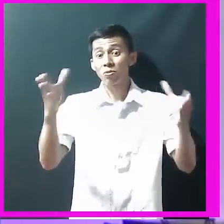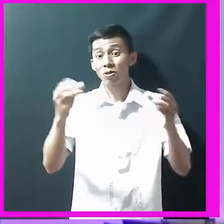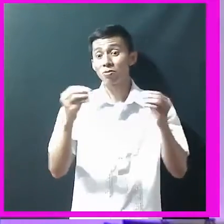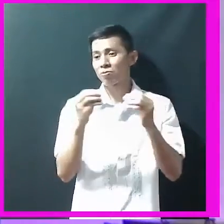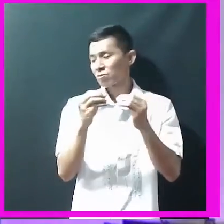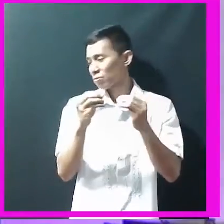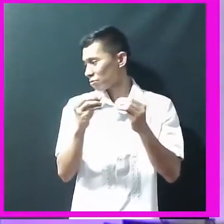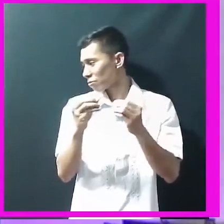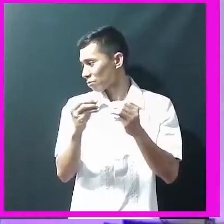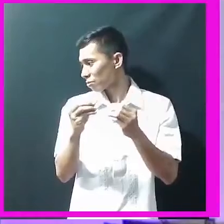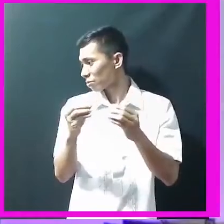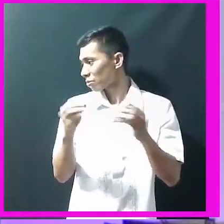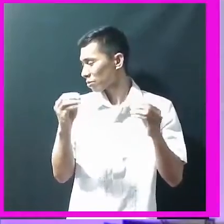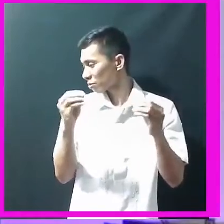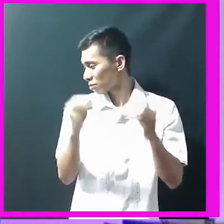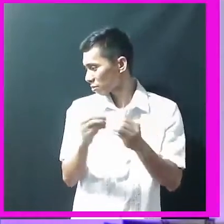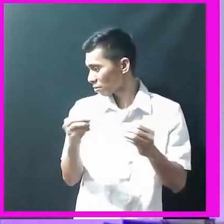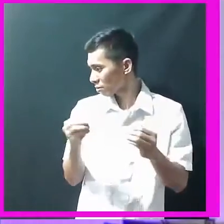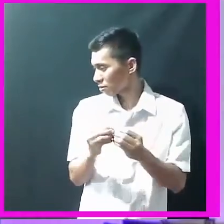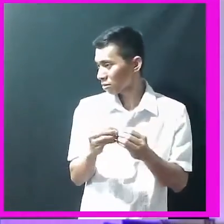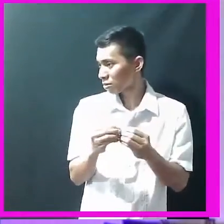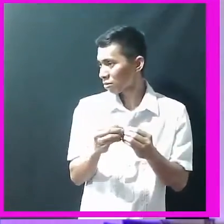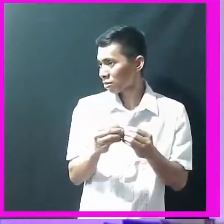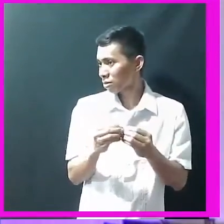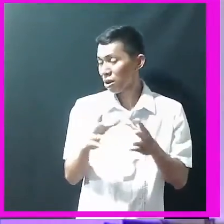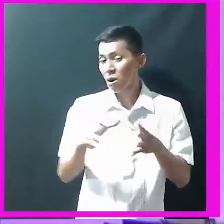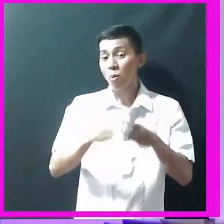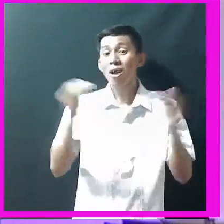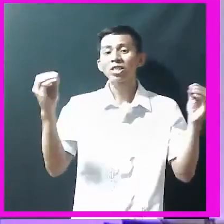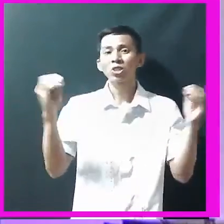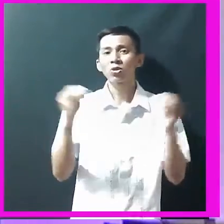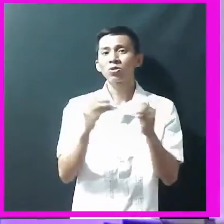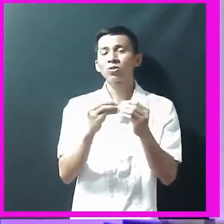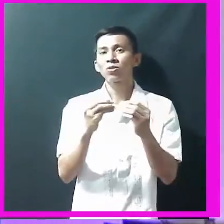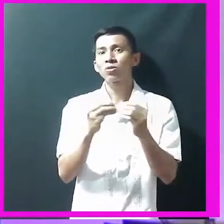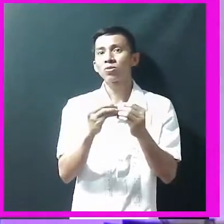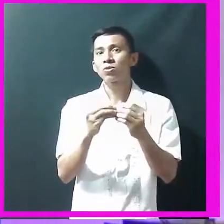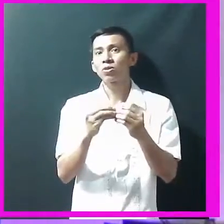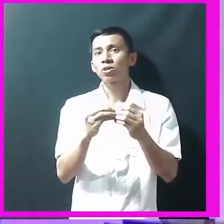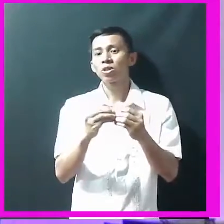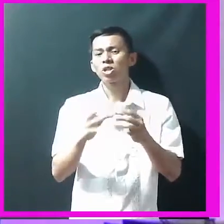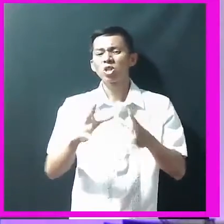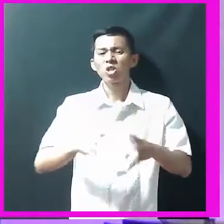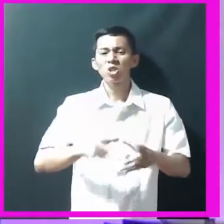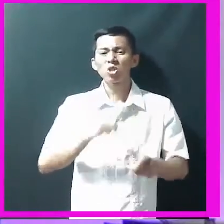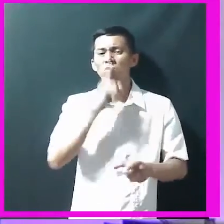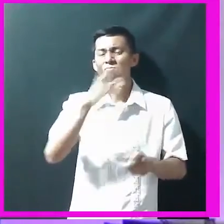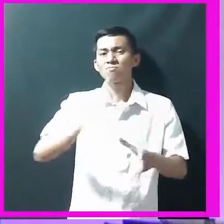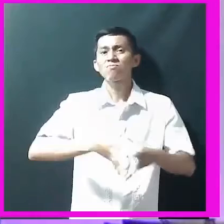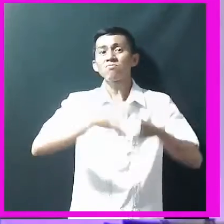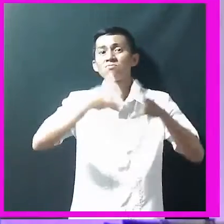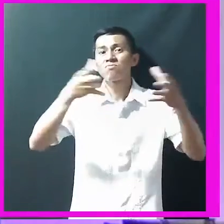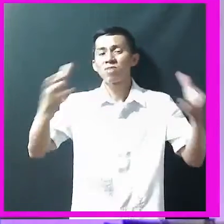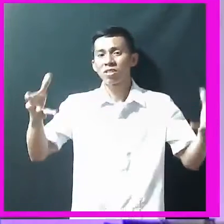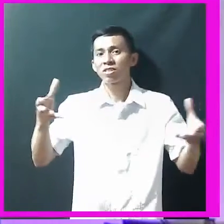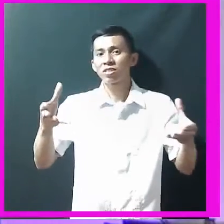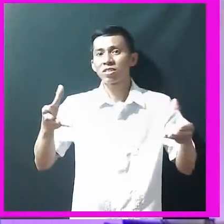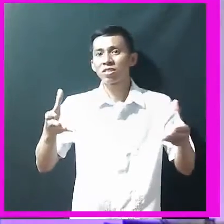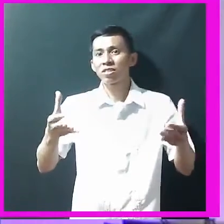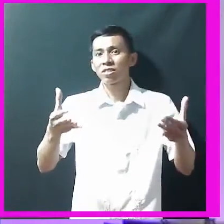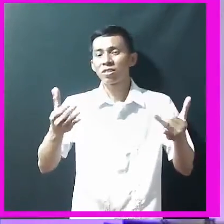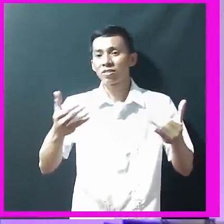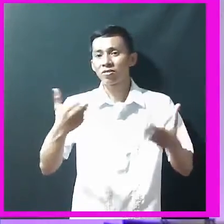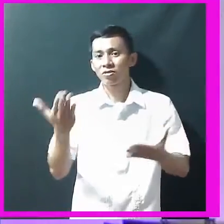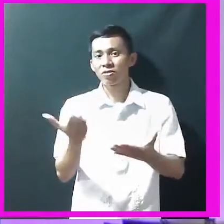more. This is more, this is much more, this is so much the more. In behalf of